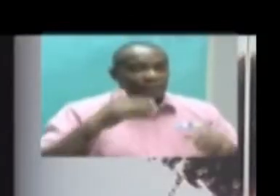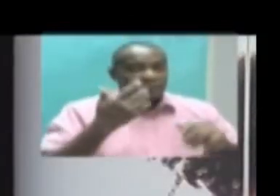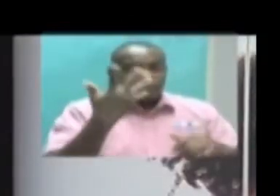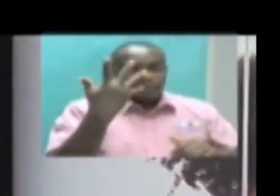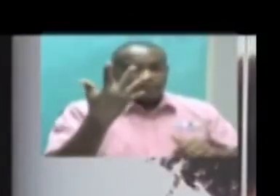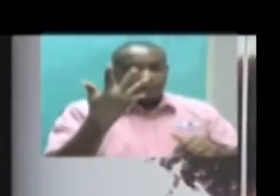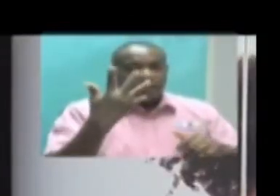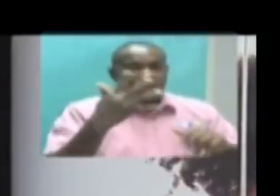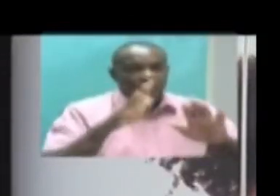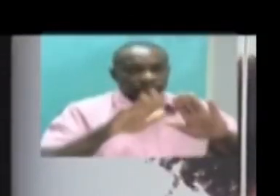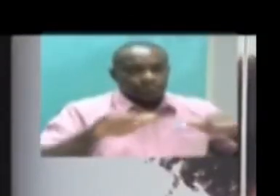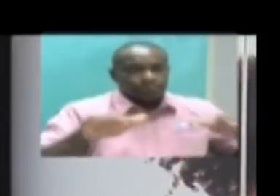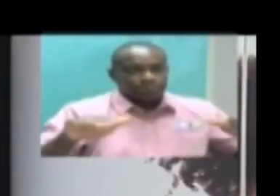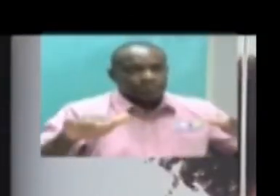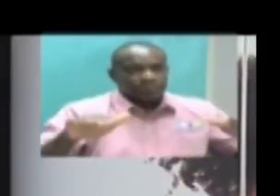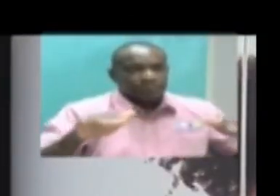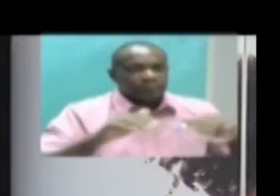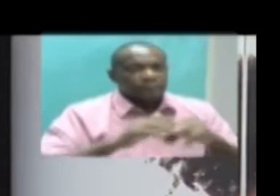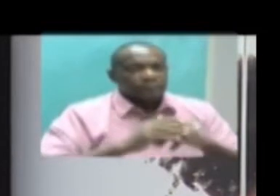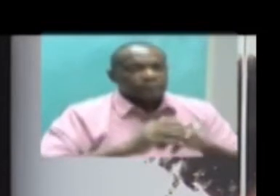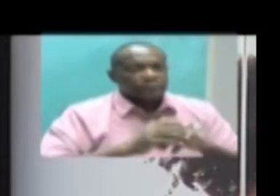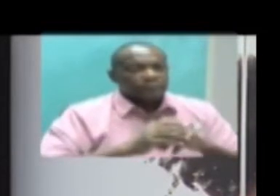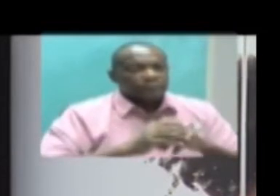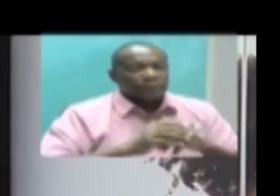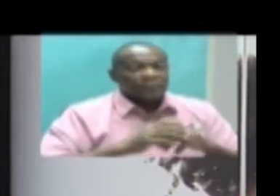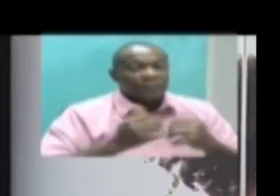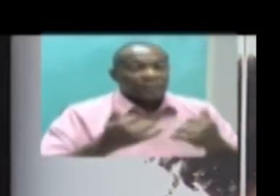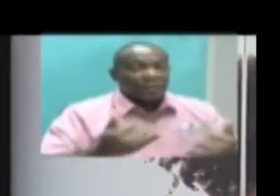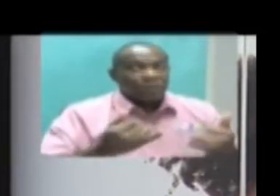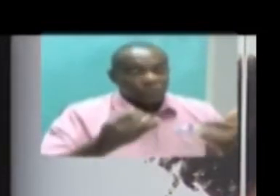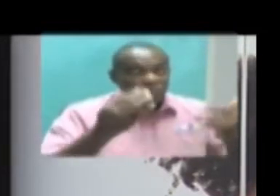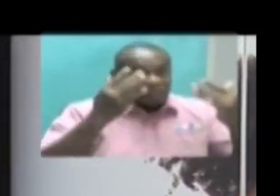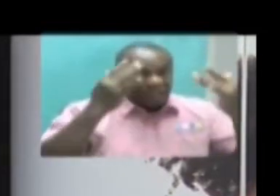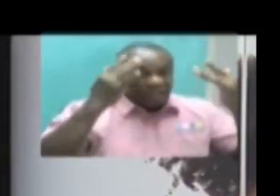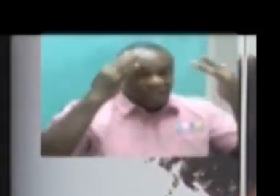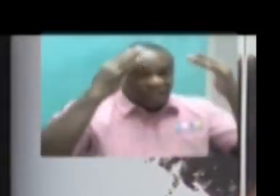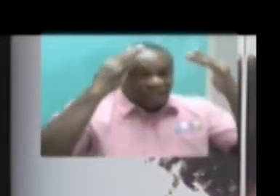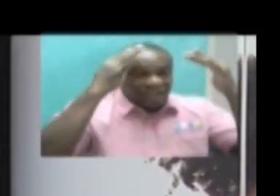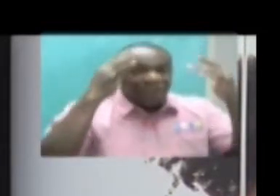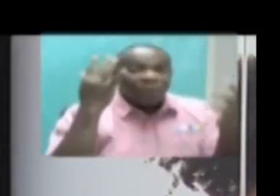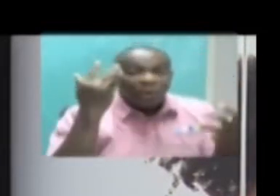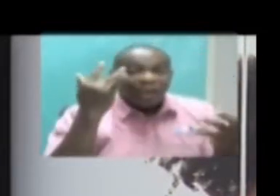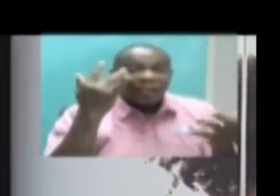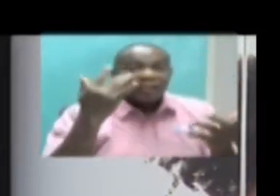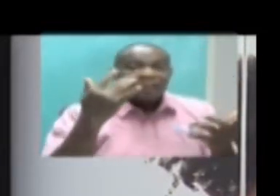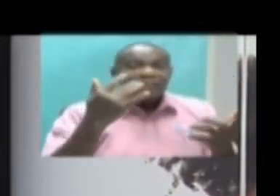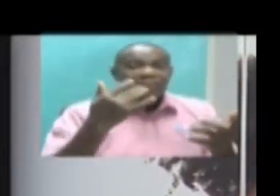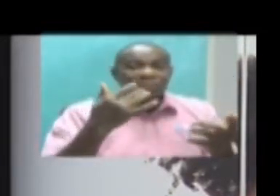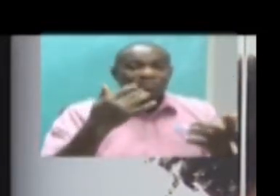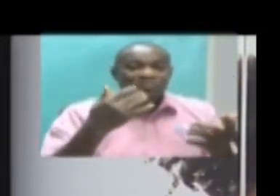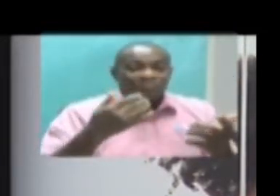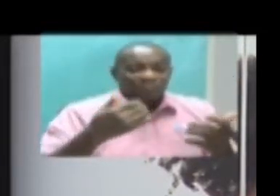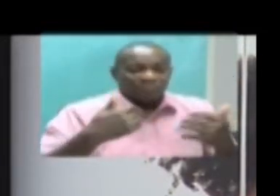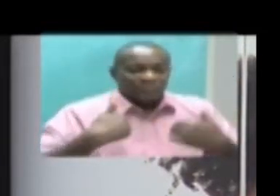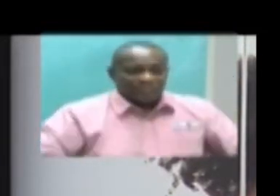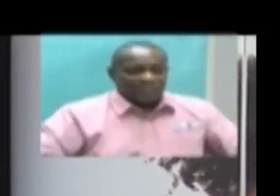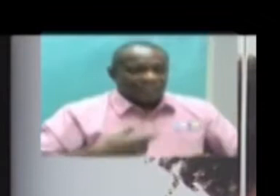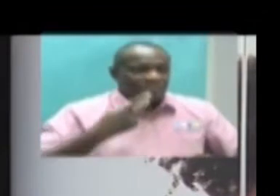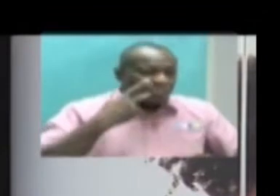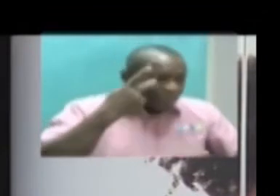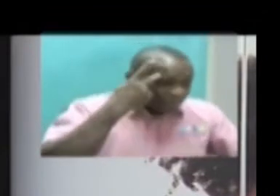parent, teach, and now you're telling me I have to keep my children safe online. That sounds like almost too much to have